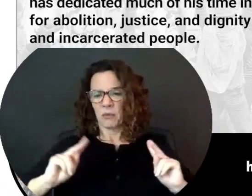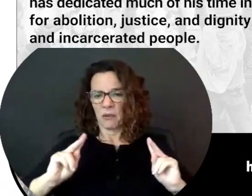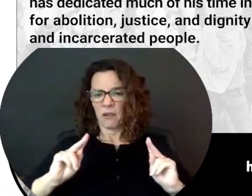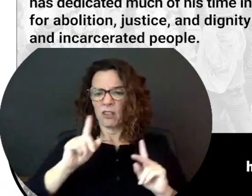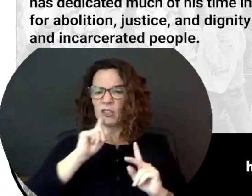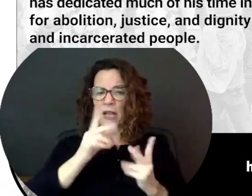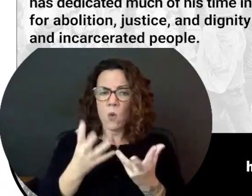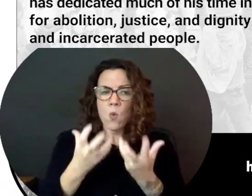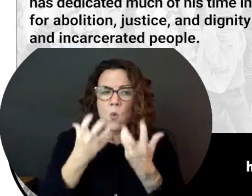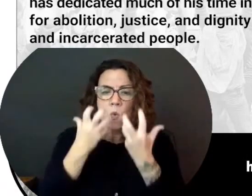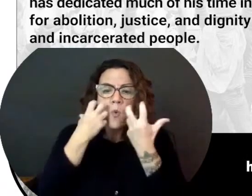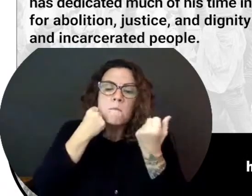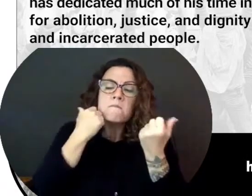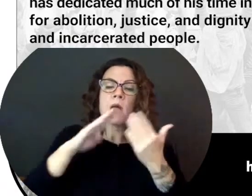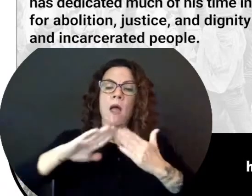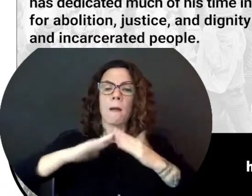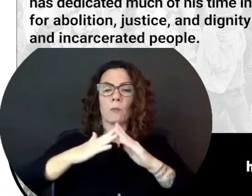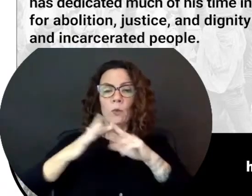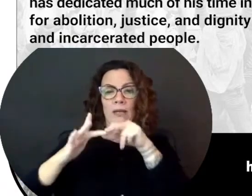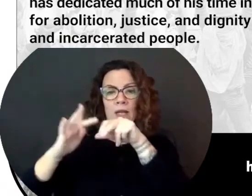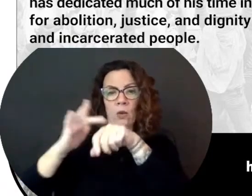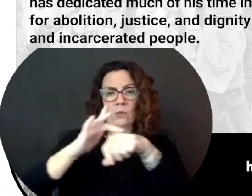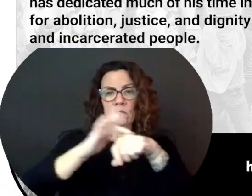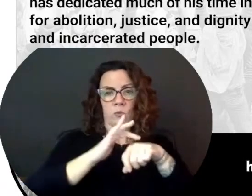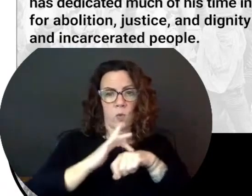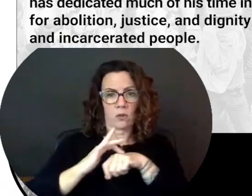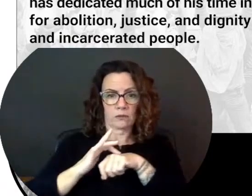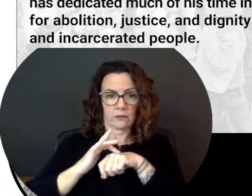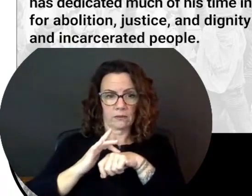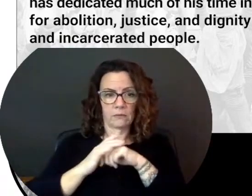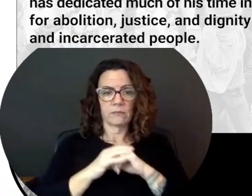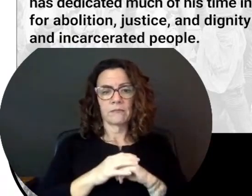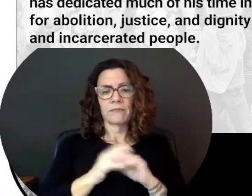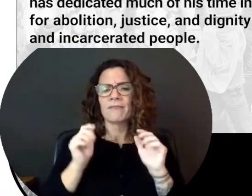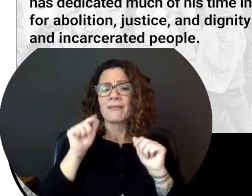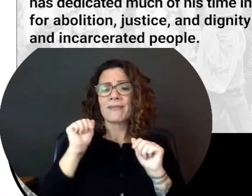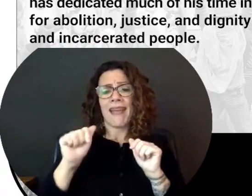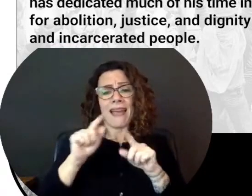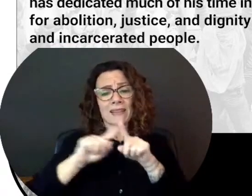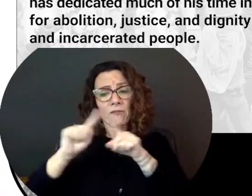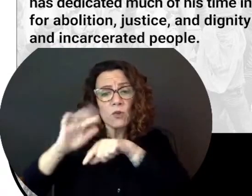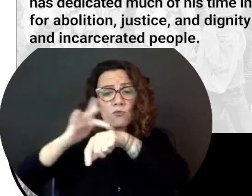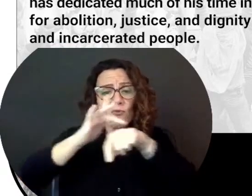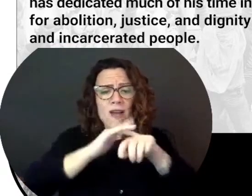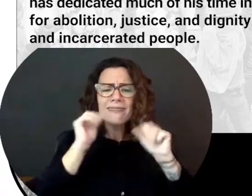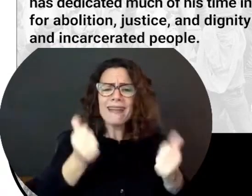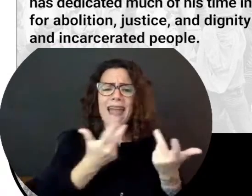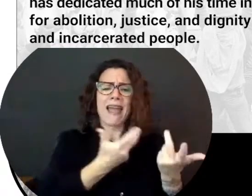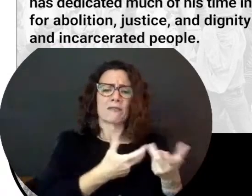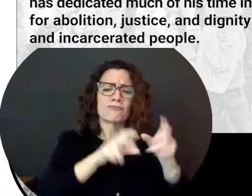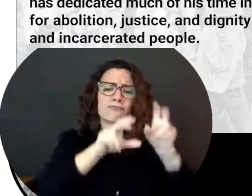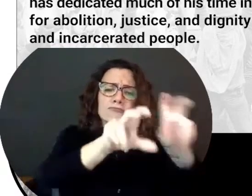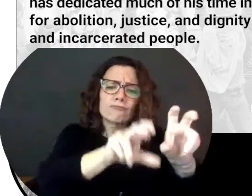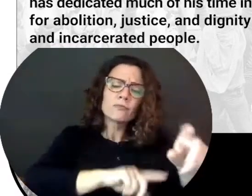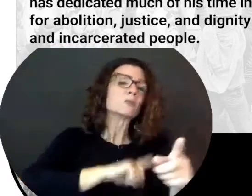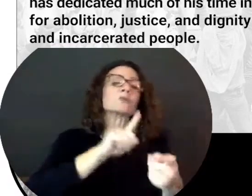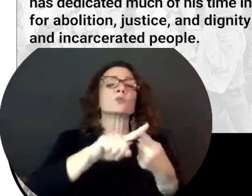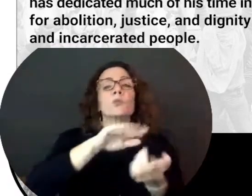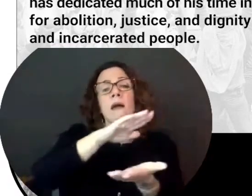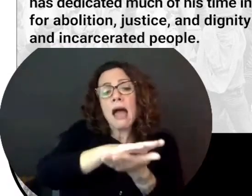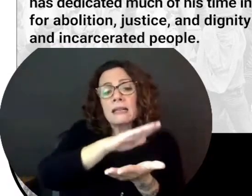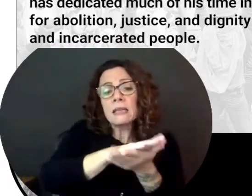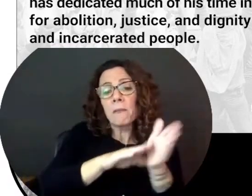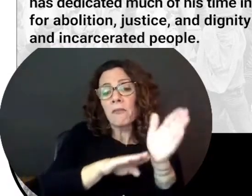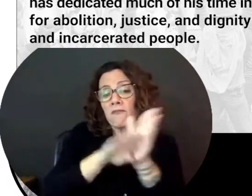Massachusetts itself has a caged population of between 7,000 and 8,000 people, yet their annual DOC budget is